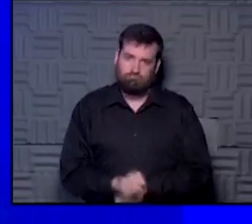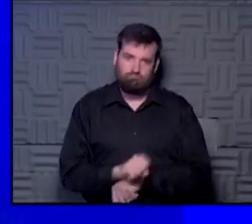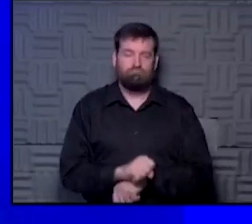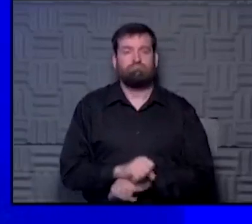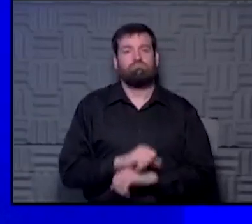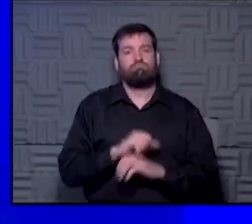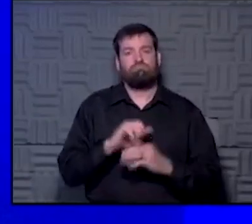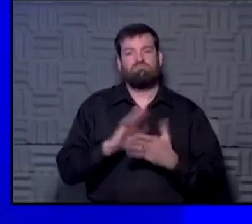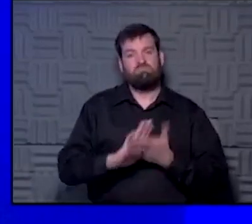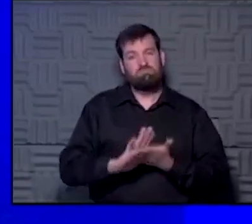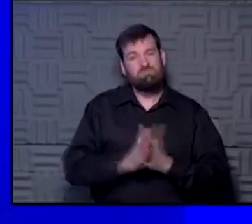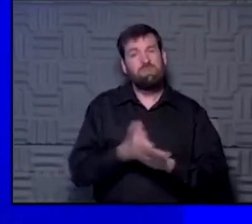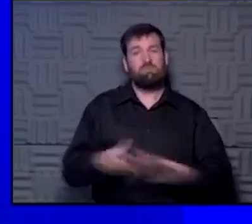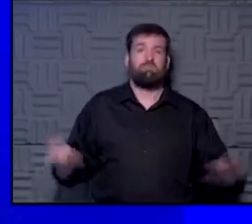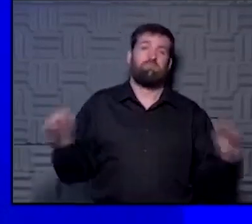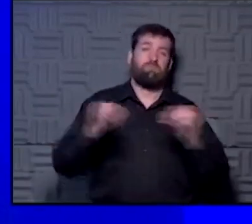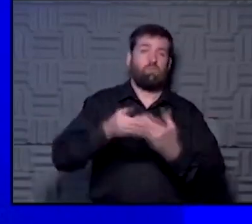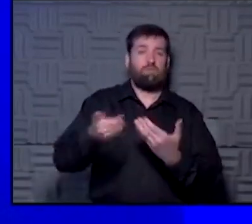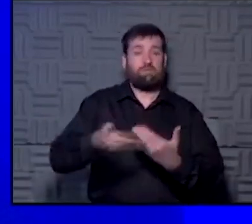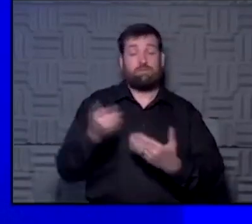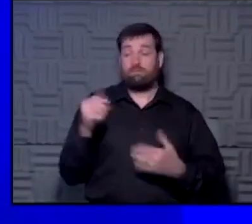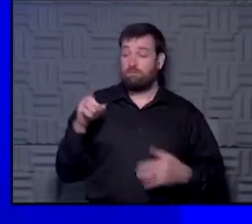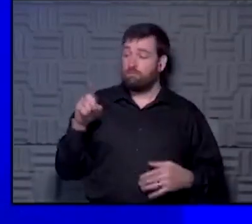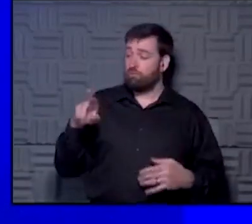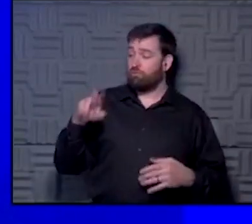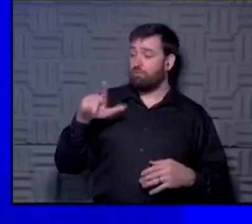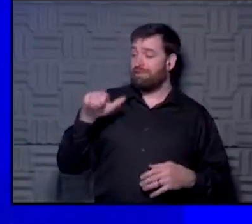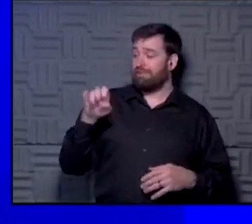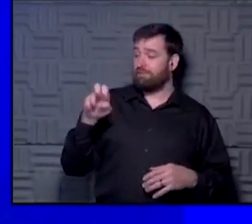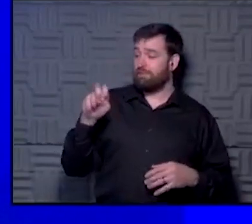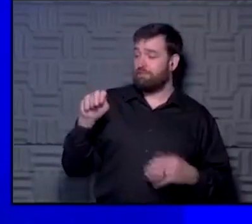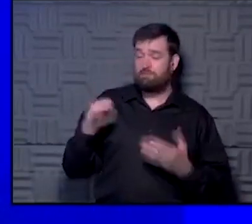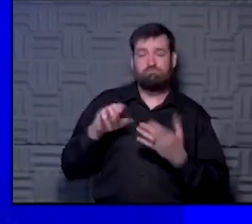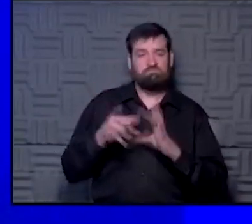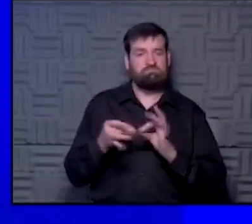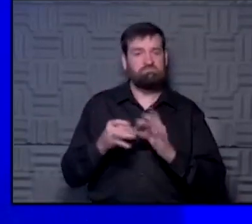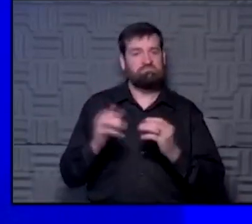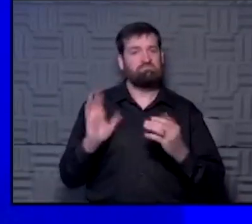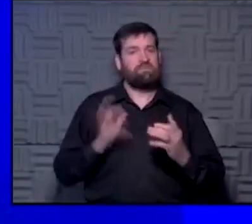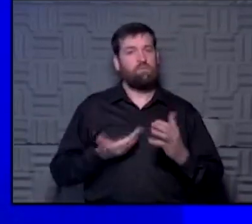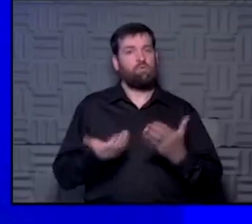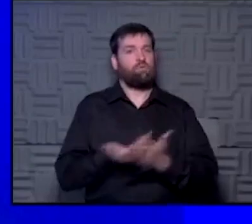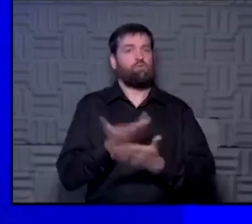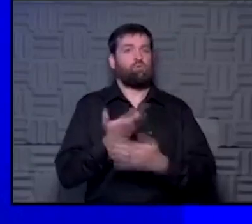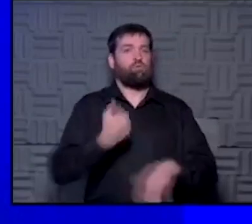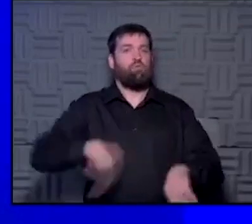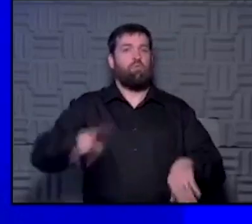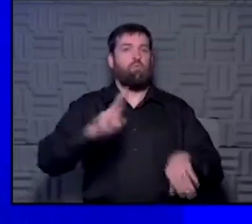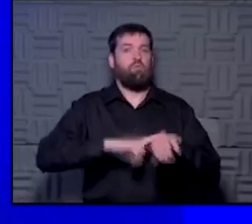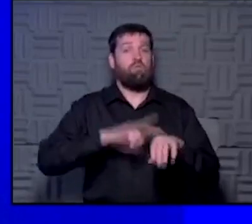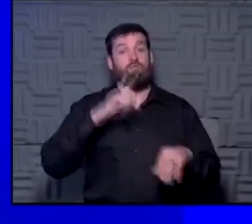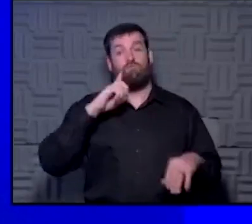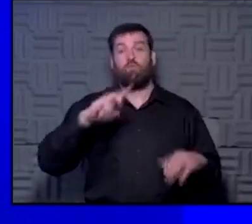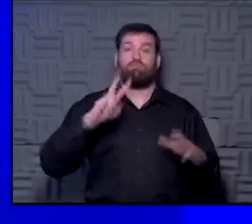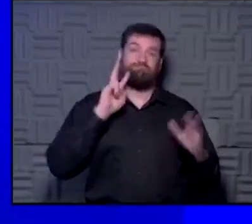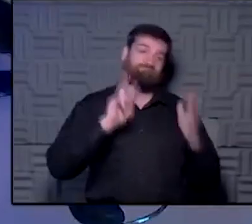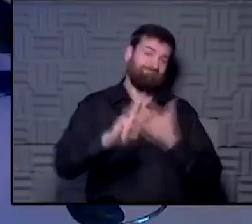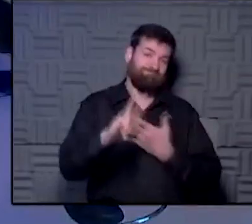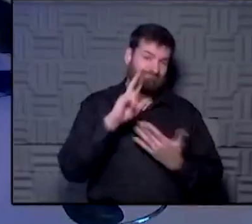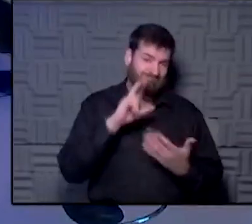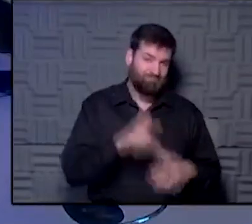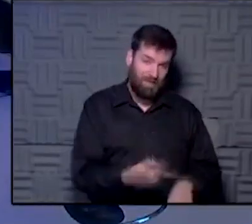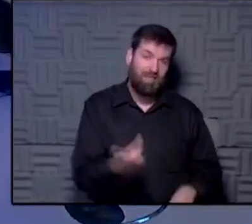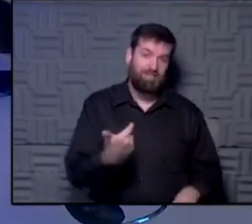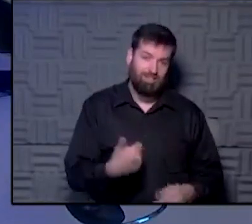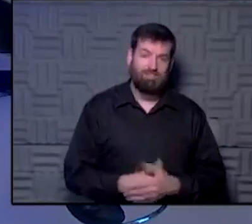it will become a lot easier for you. And as Dr. Lisbon put, it'll be our new normal. And that's kind of what we're heading into for the foreseeable future. All